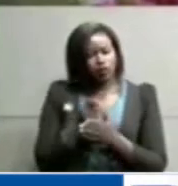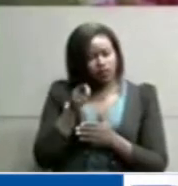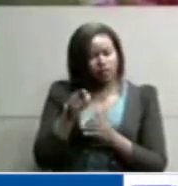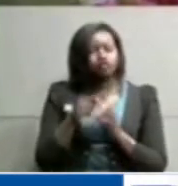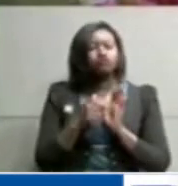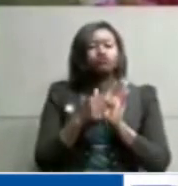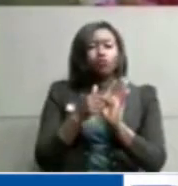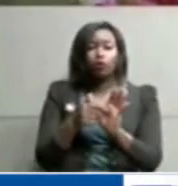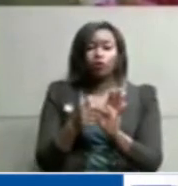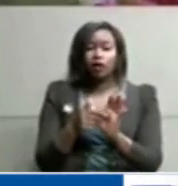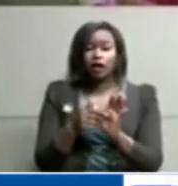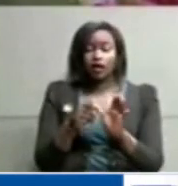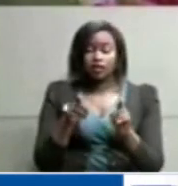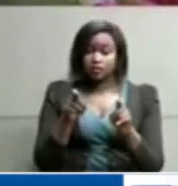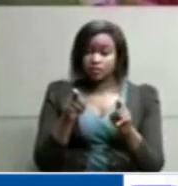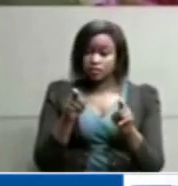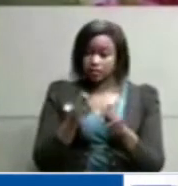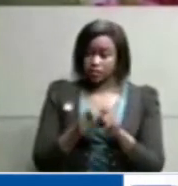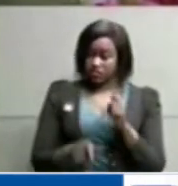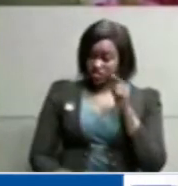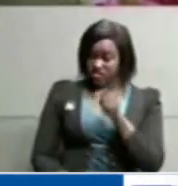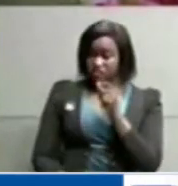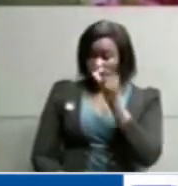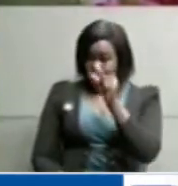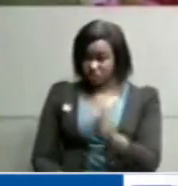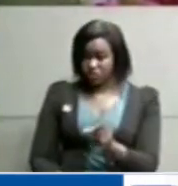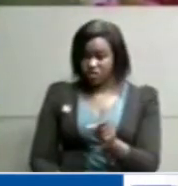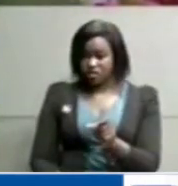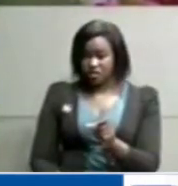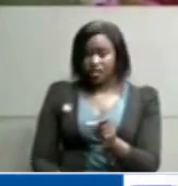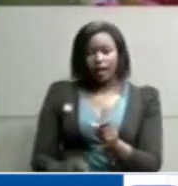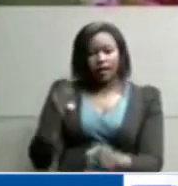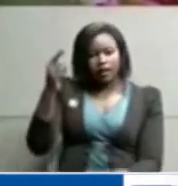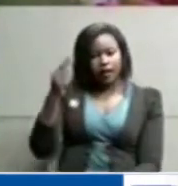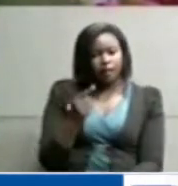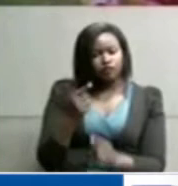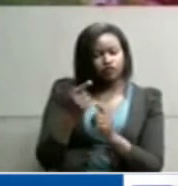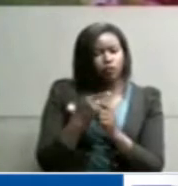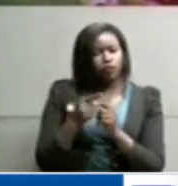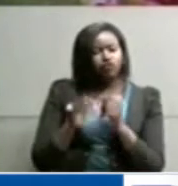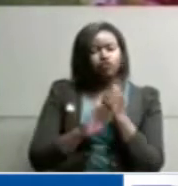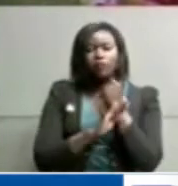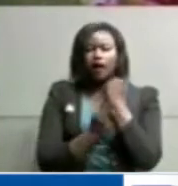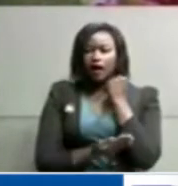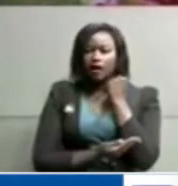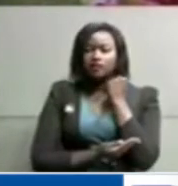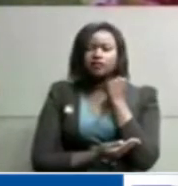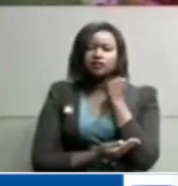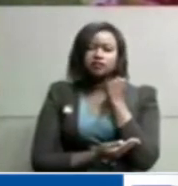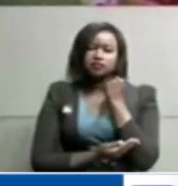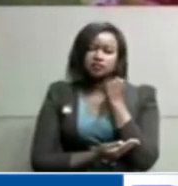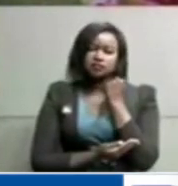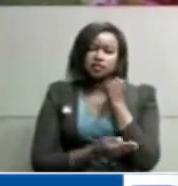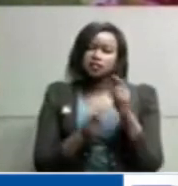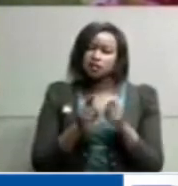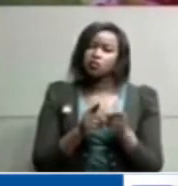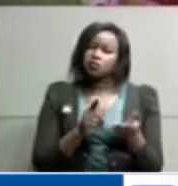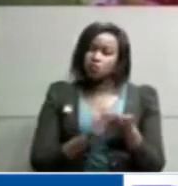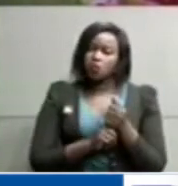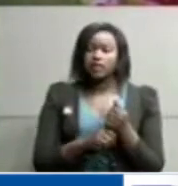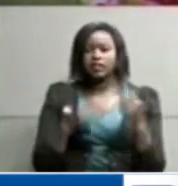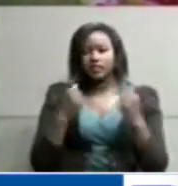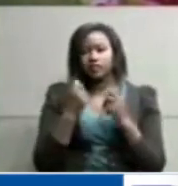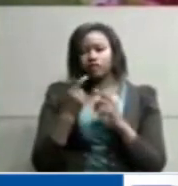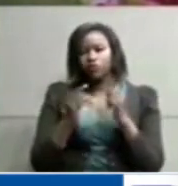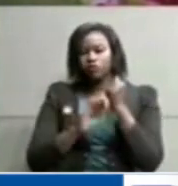that even this particular person came from Dubai and most likely got the infection from Dubai.